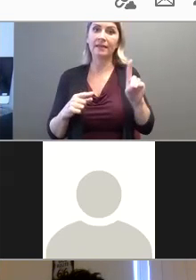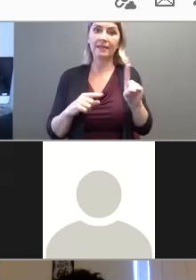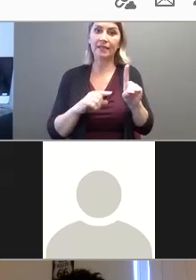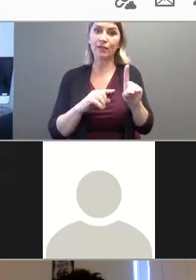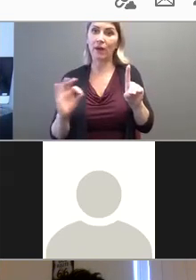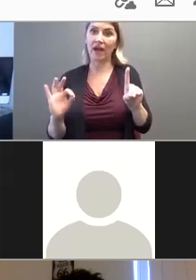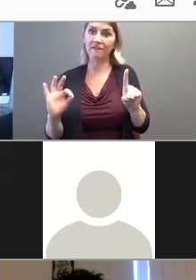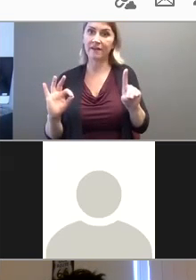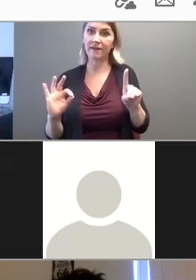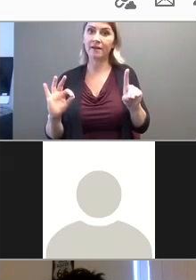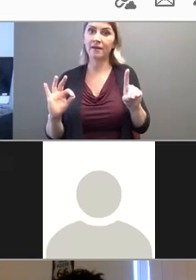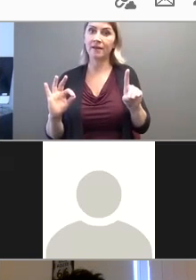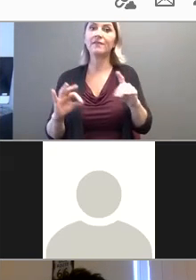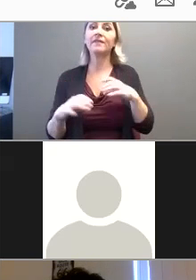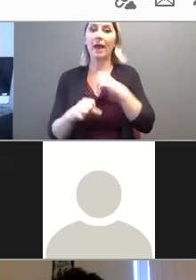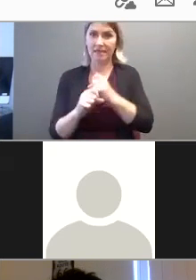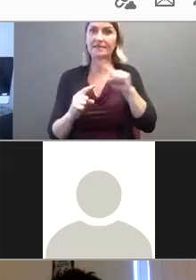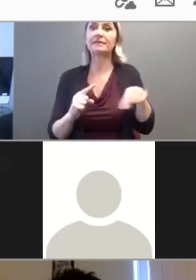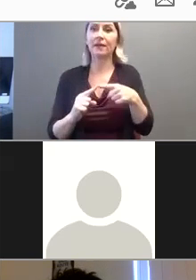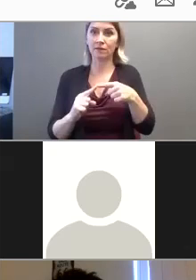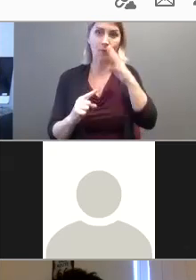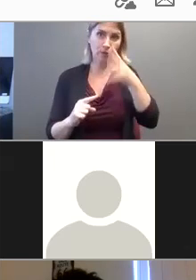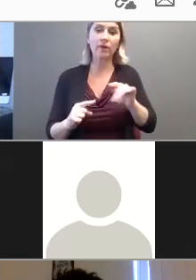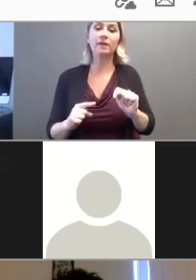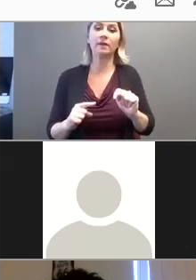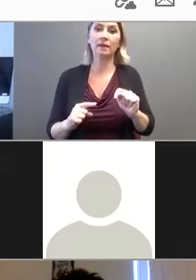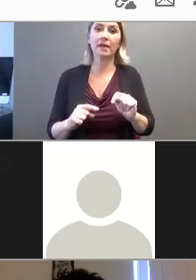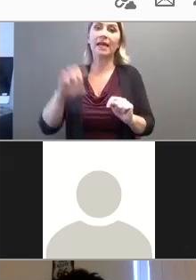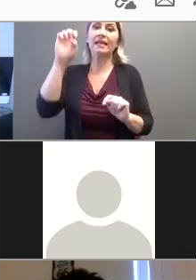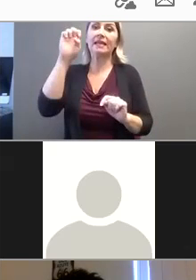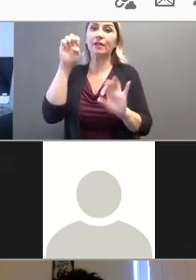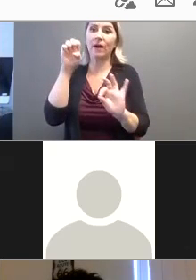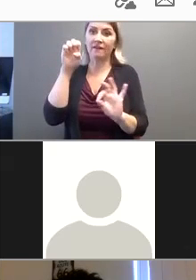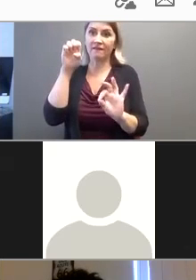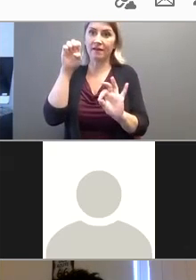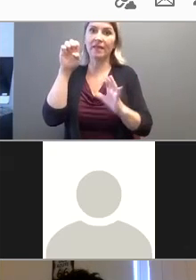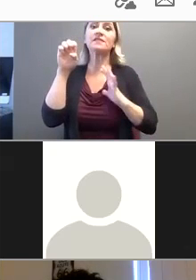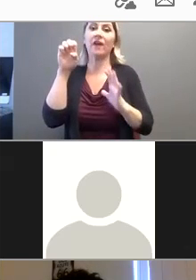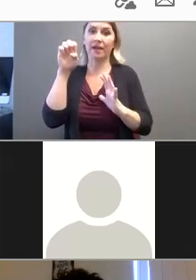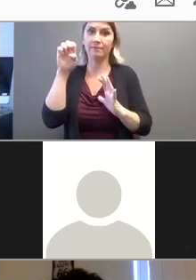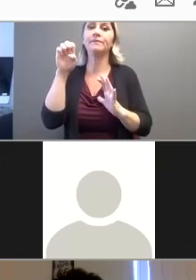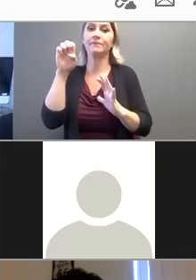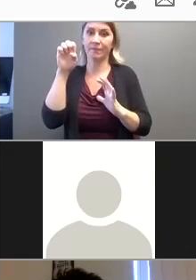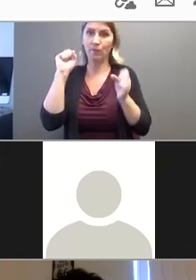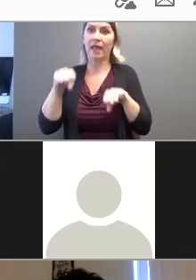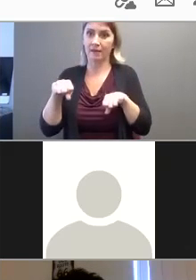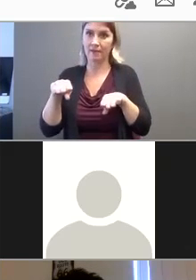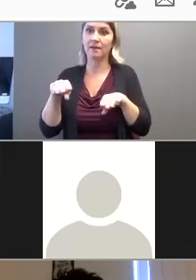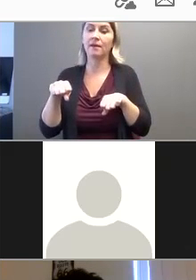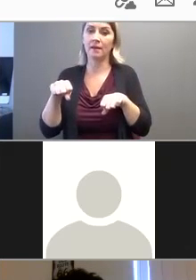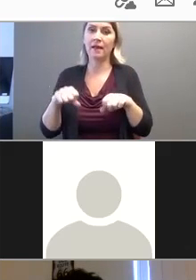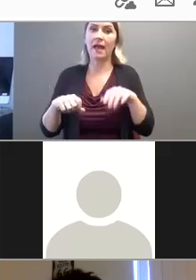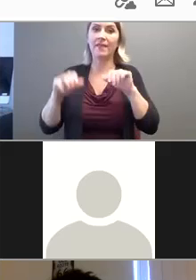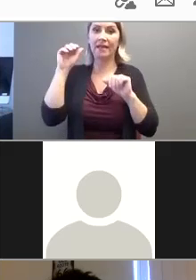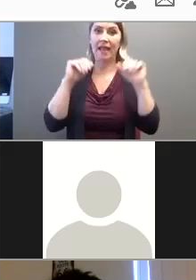Again, creates a cycle. We ignore this. Next comes E to F. That is fine. Add it. Next comes A to